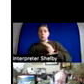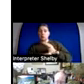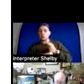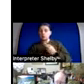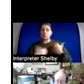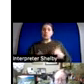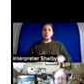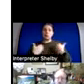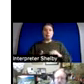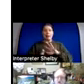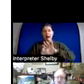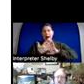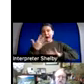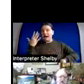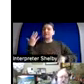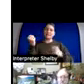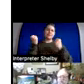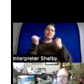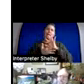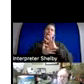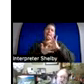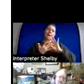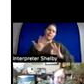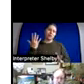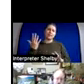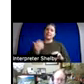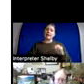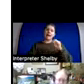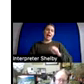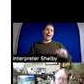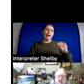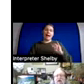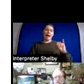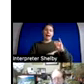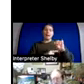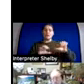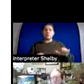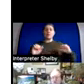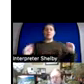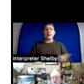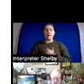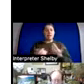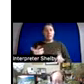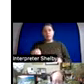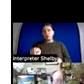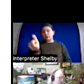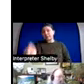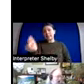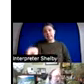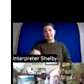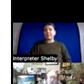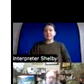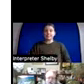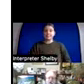applications these applications are doing just about everything we can think of now yeah um you've